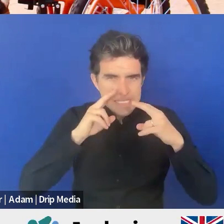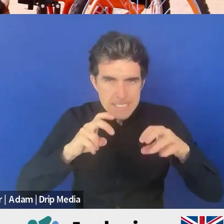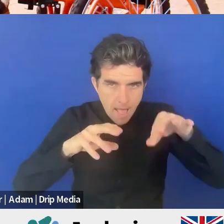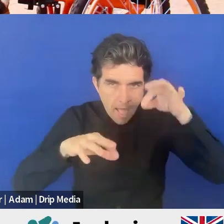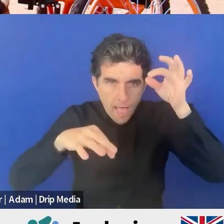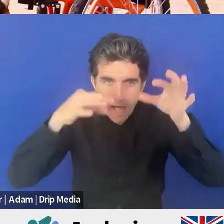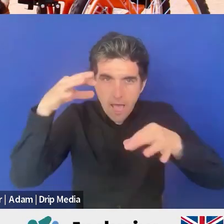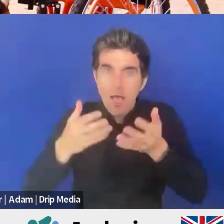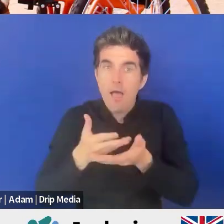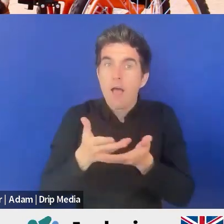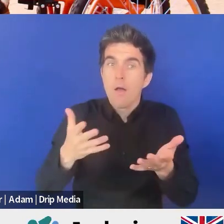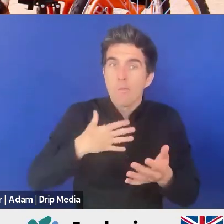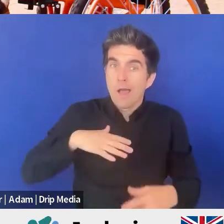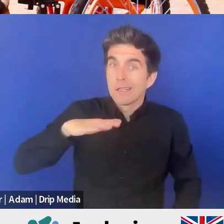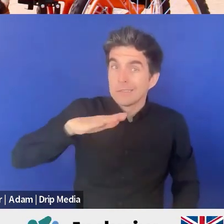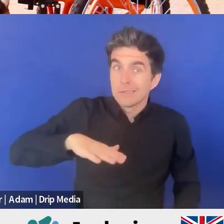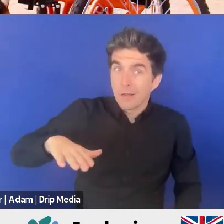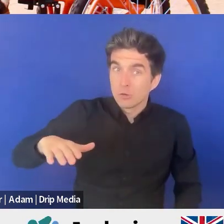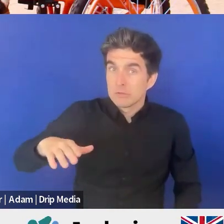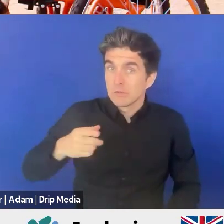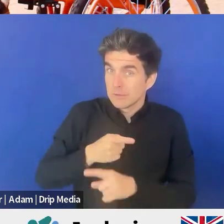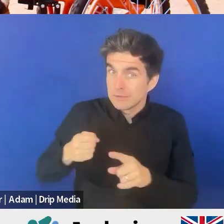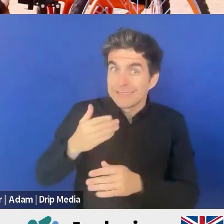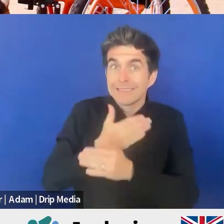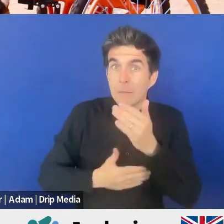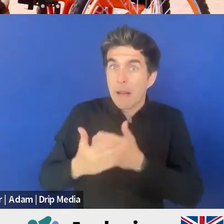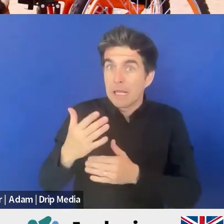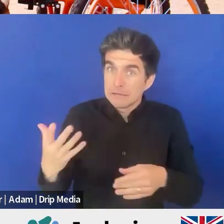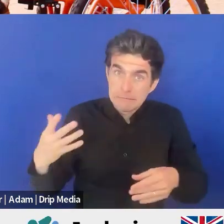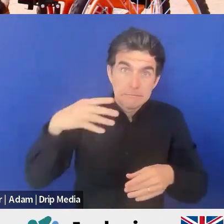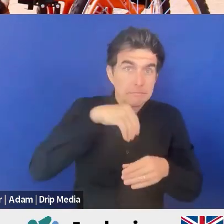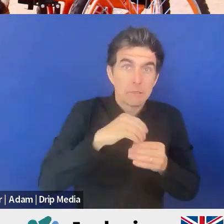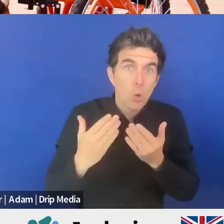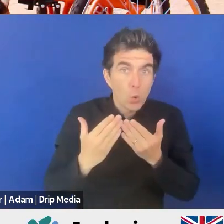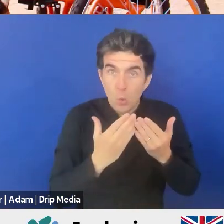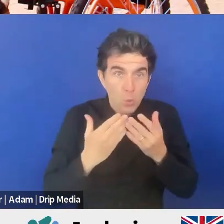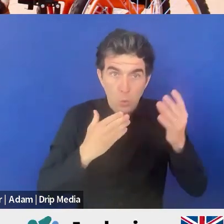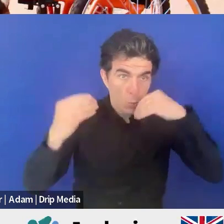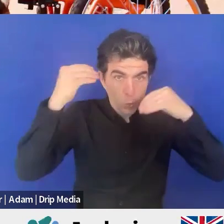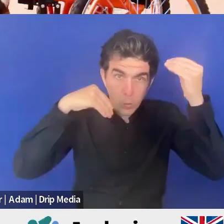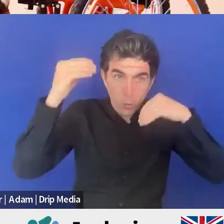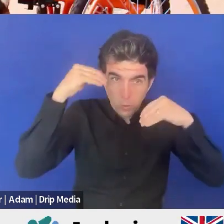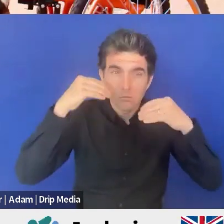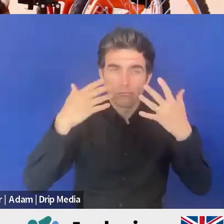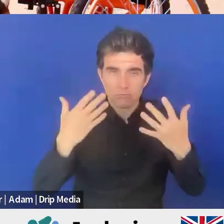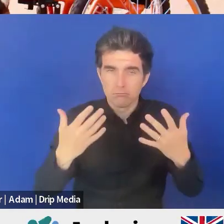definitely share the details at the end of today's event, and we would love to have your participation in the next webinars as